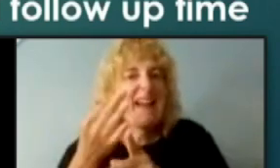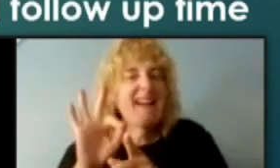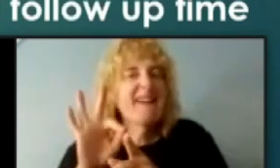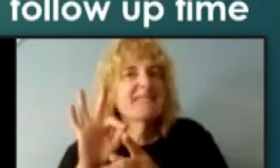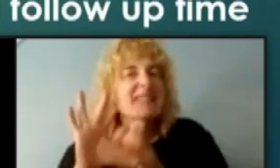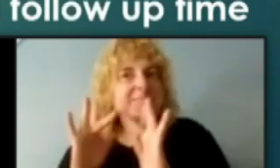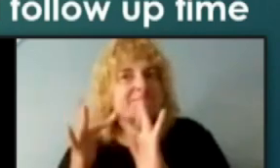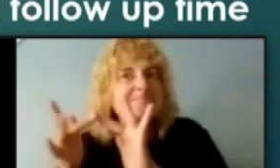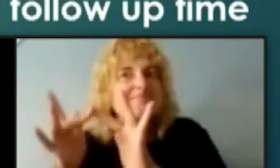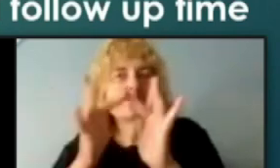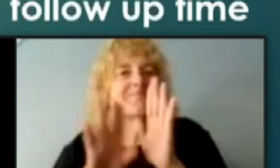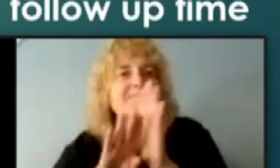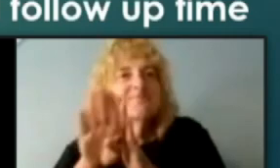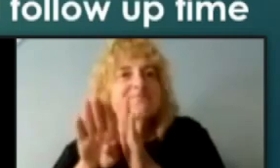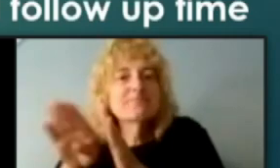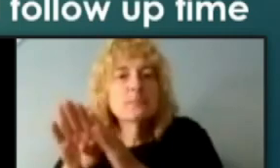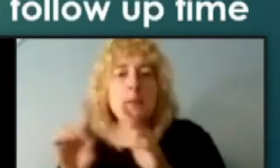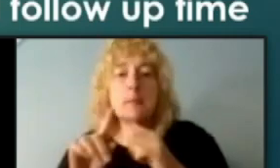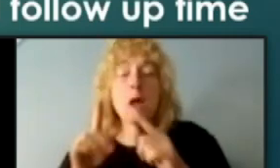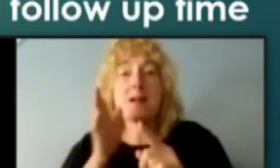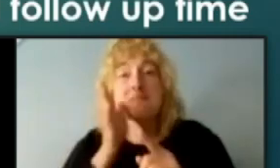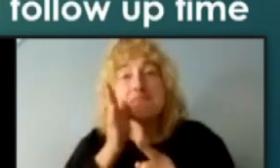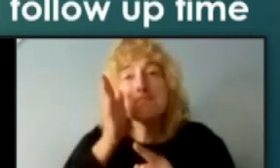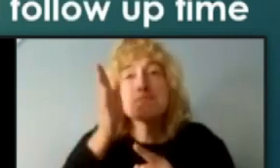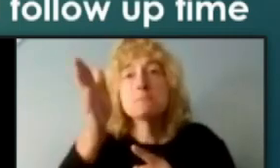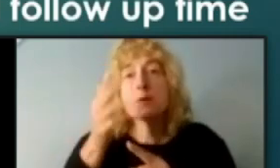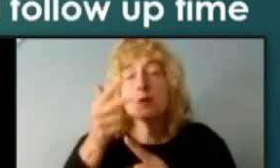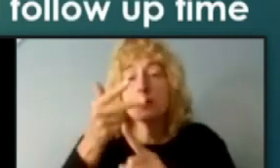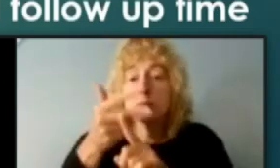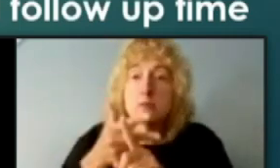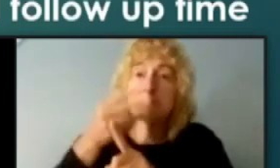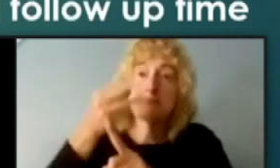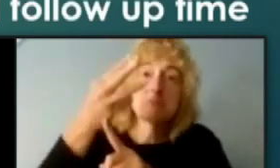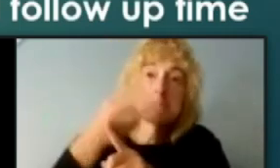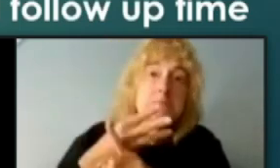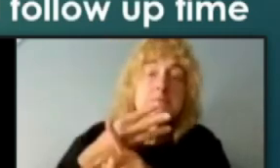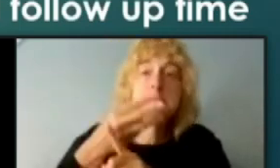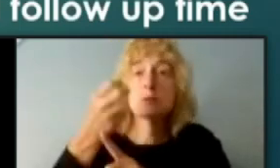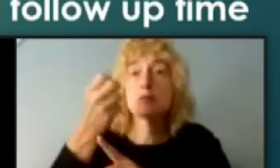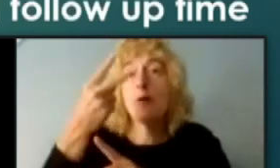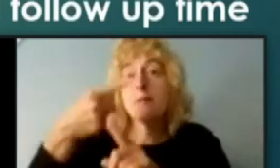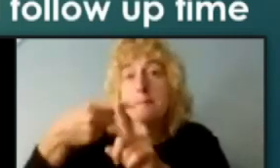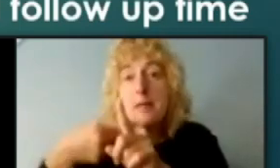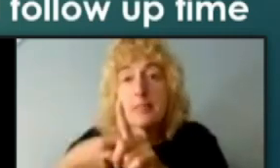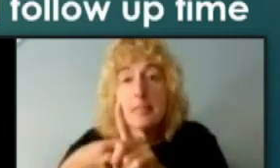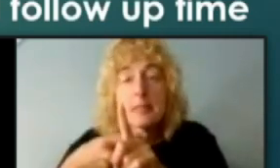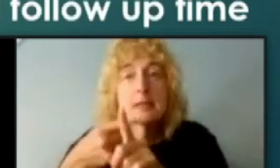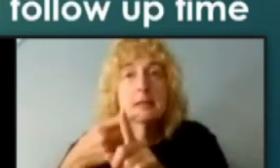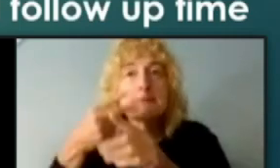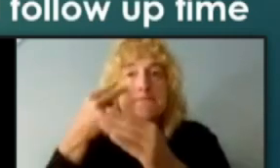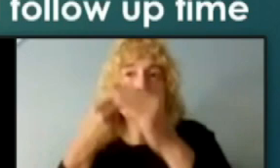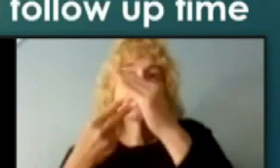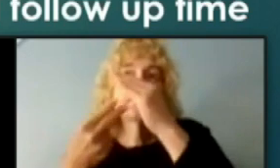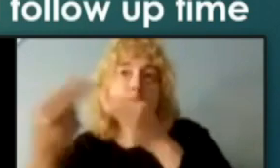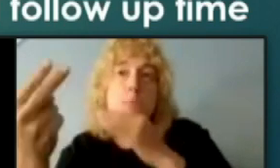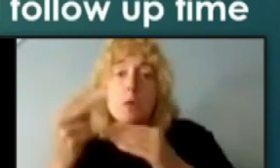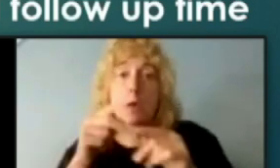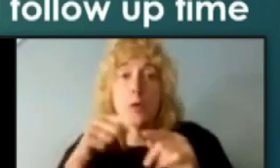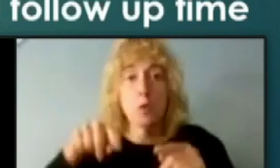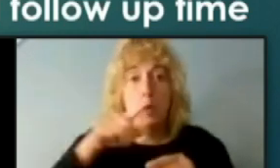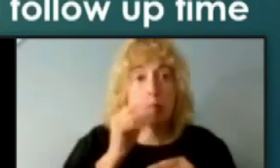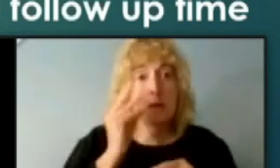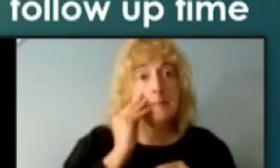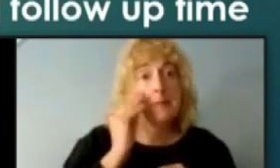is to see in 3, 6, and 12-month trajectories of individuals who are experiencing this